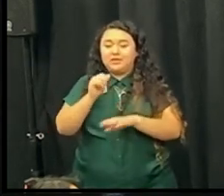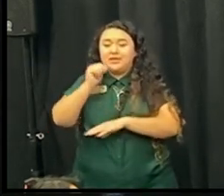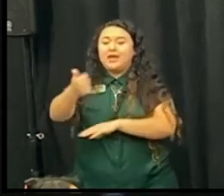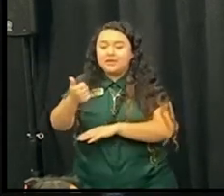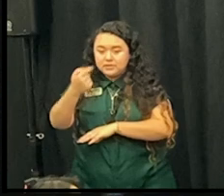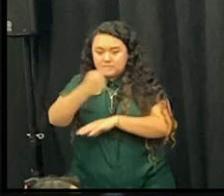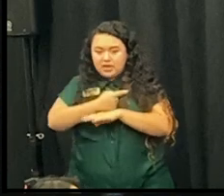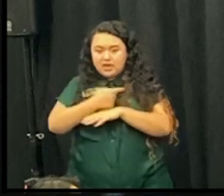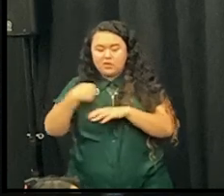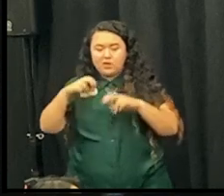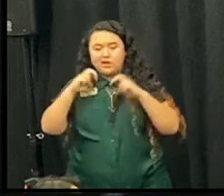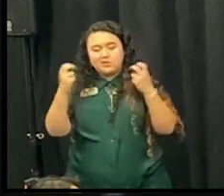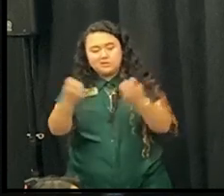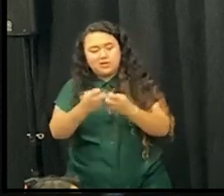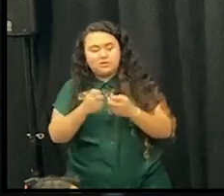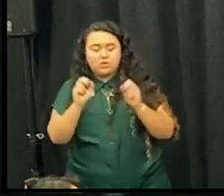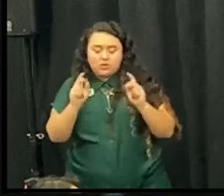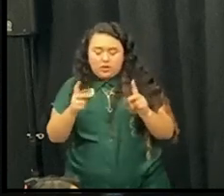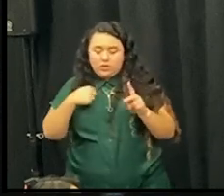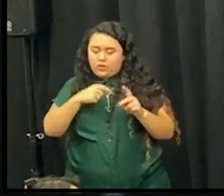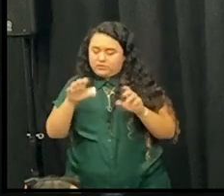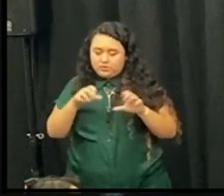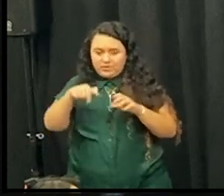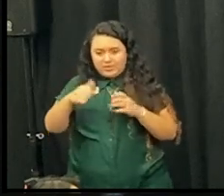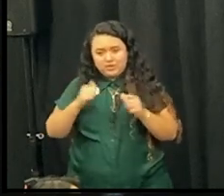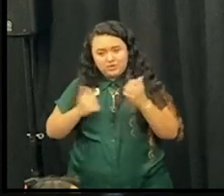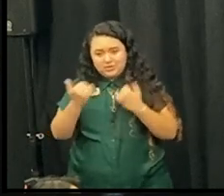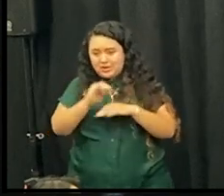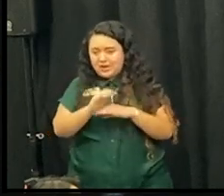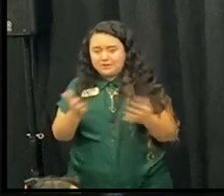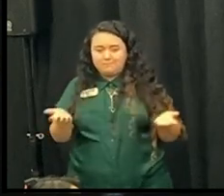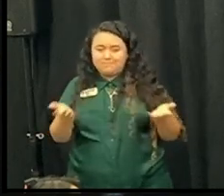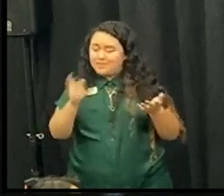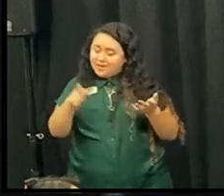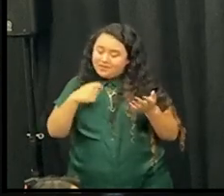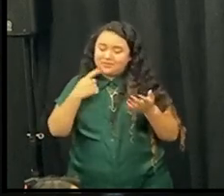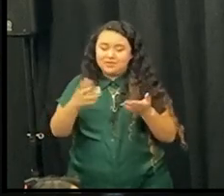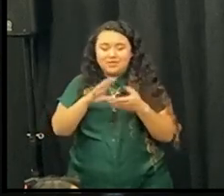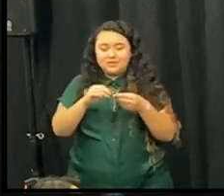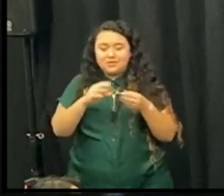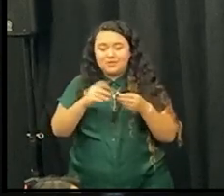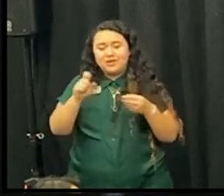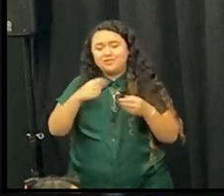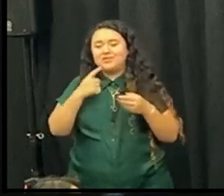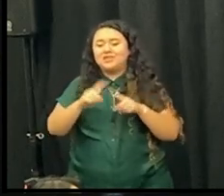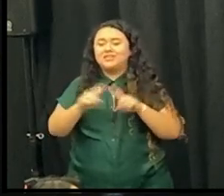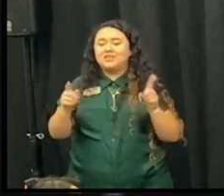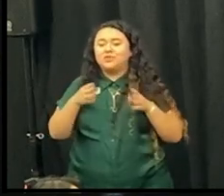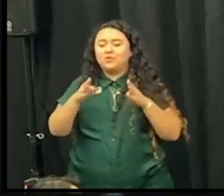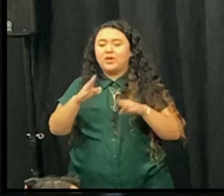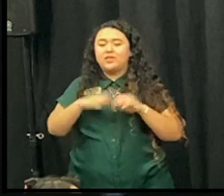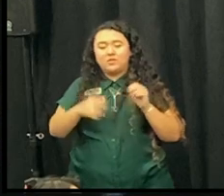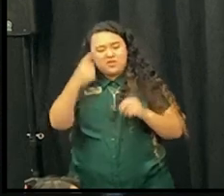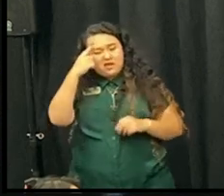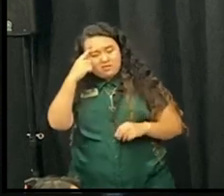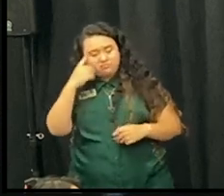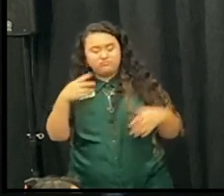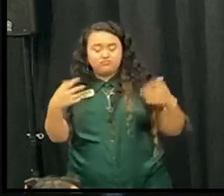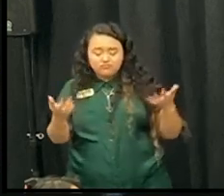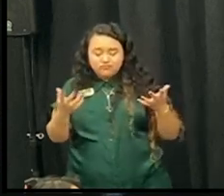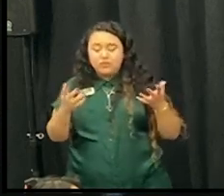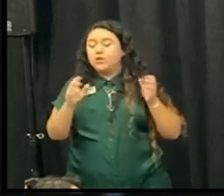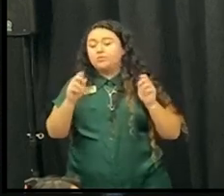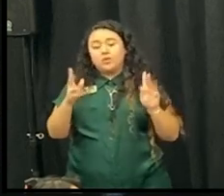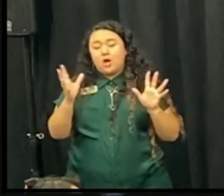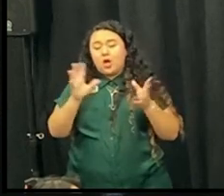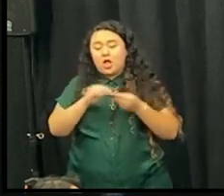sat collectively, and we were like, okay, we have to do this show tonight, and we have to tell this story, and we have to tell a story in a different context than we thought we were telling it. So all of that,